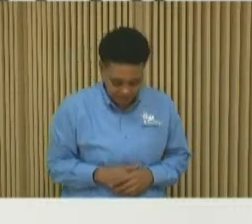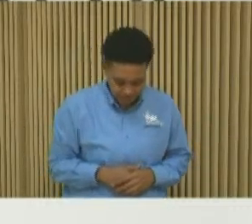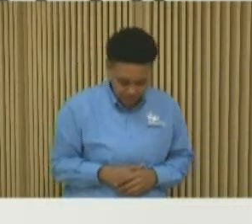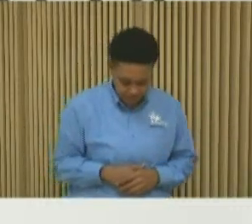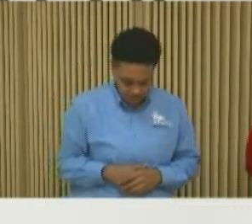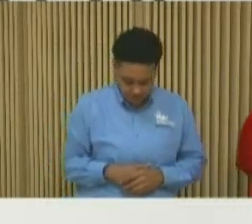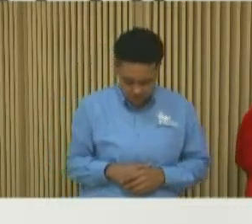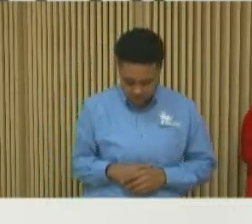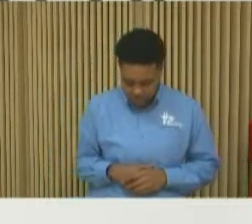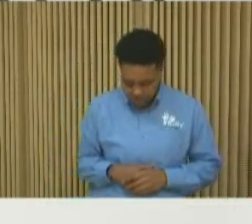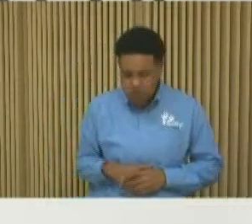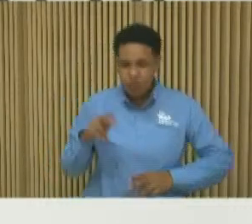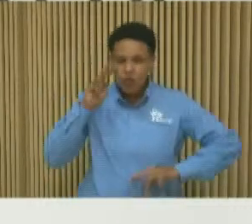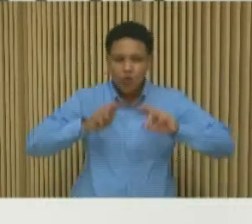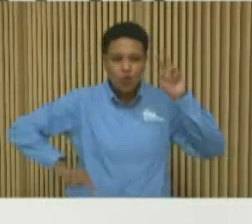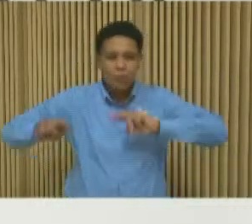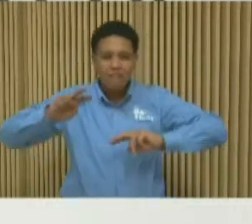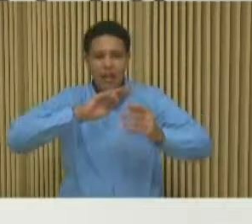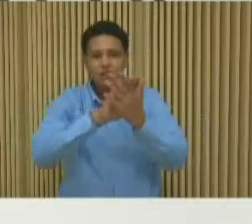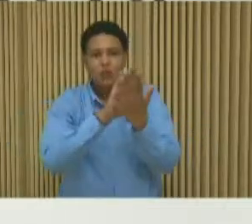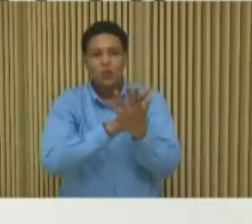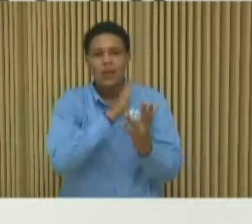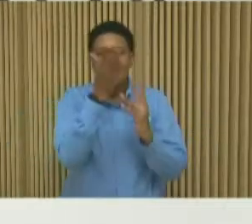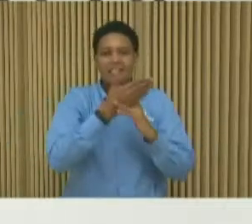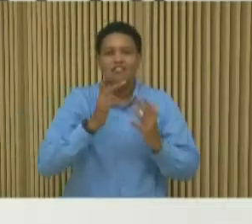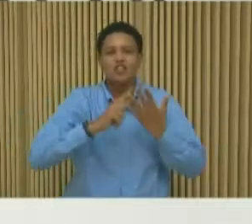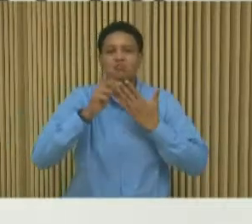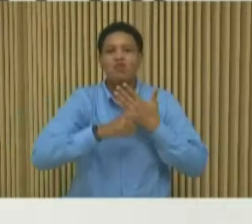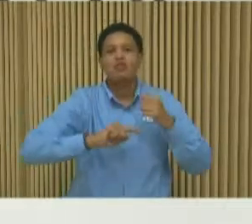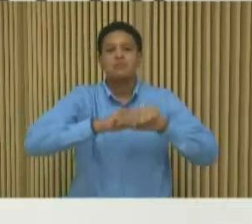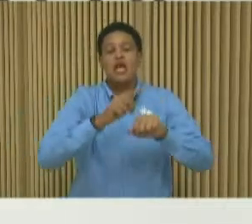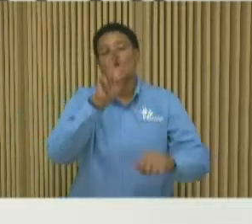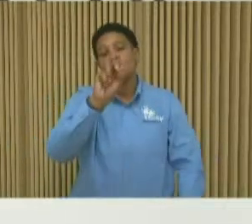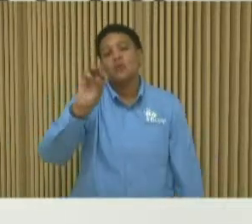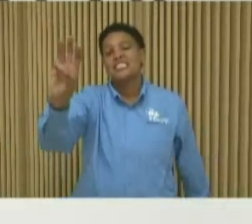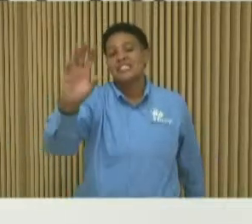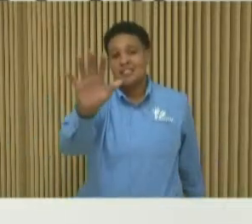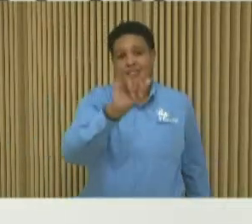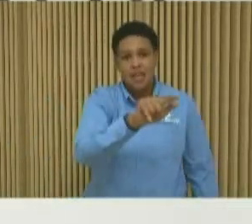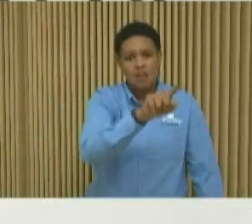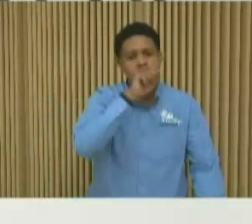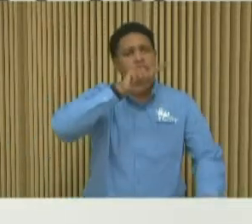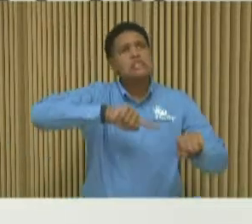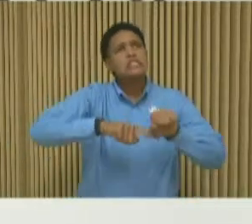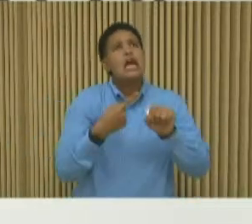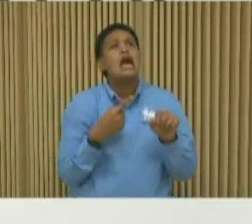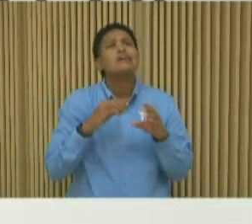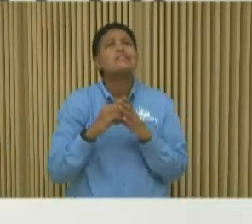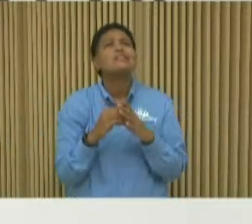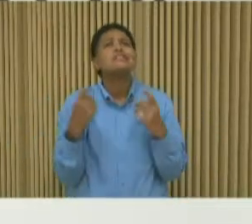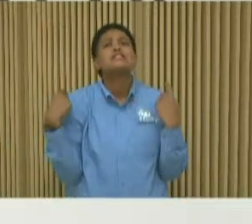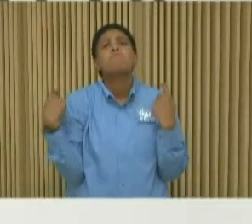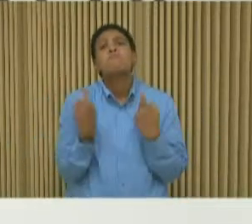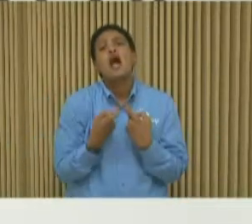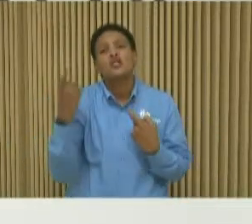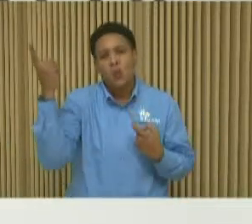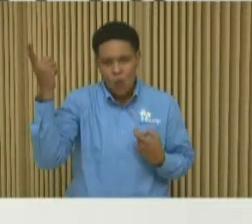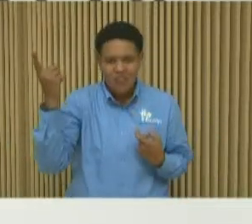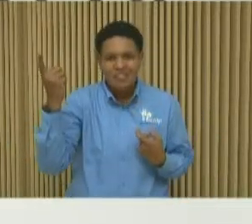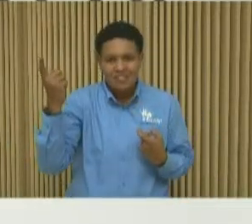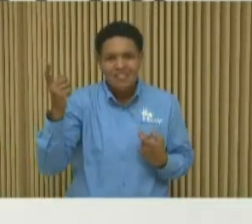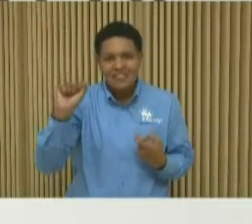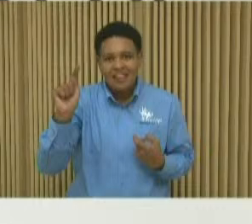supervised school intervention program started in 2006. It actually started in Spanish Town in